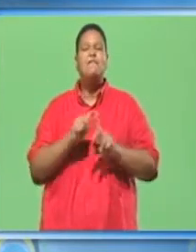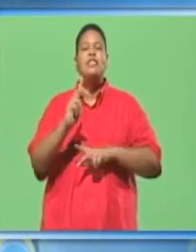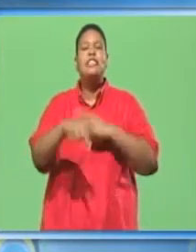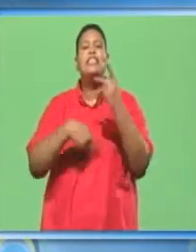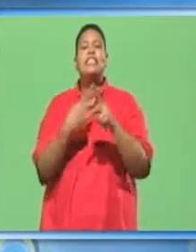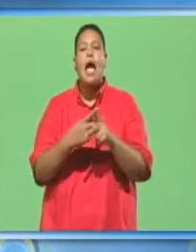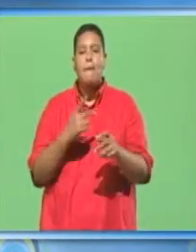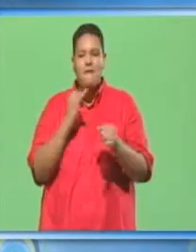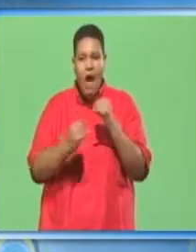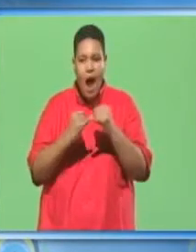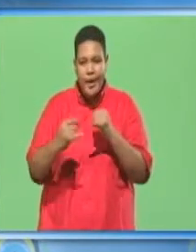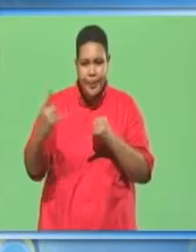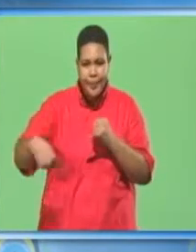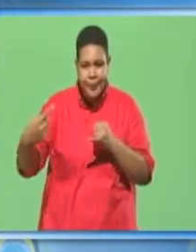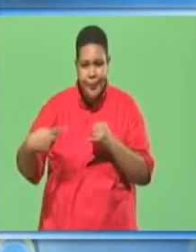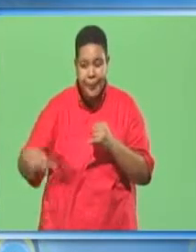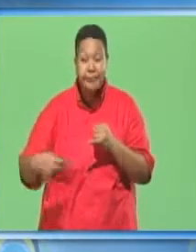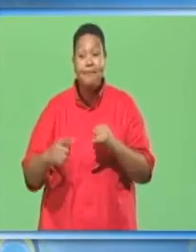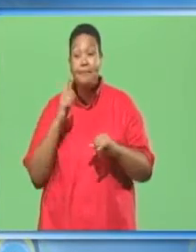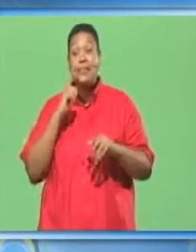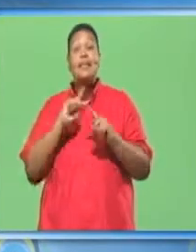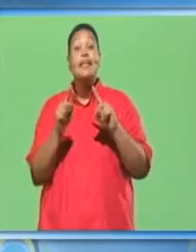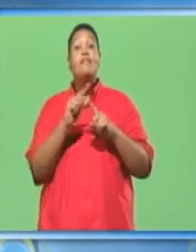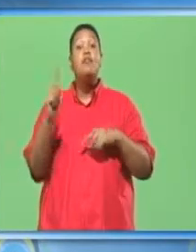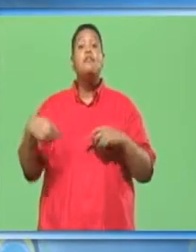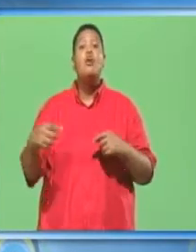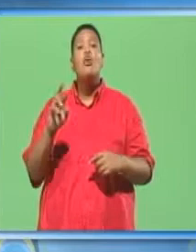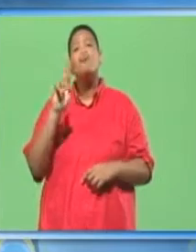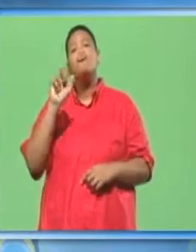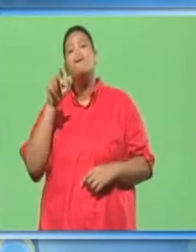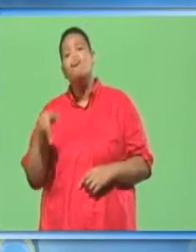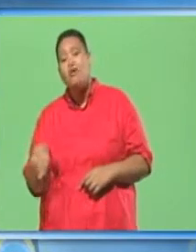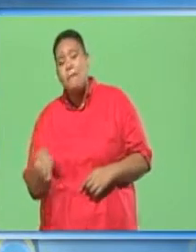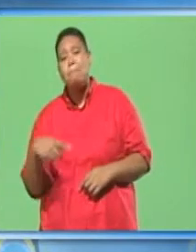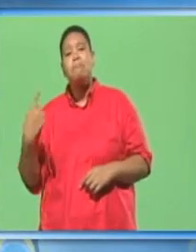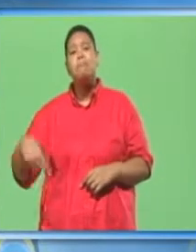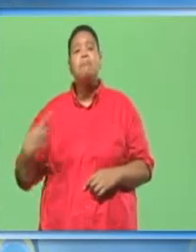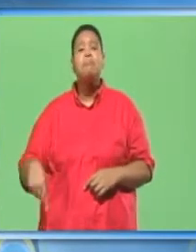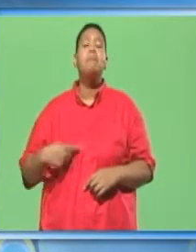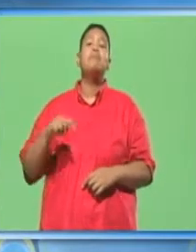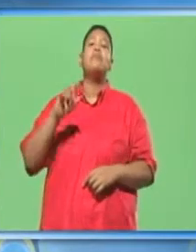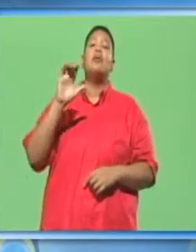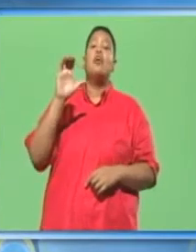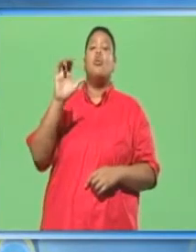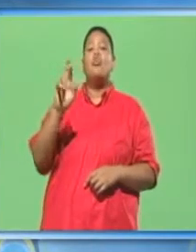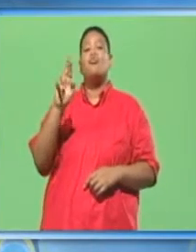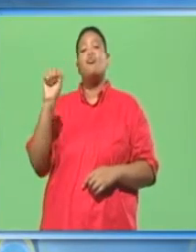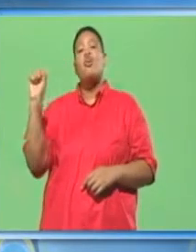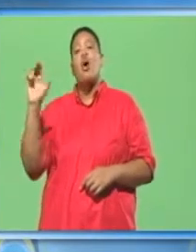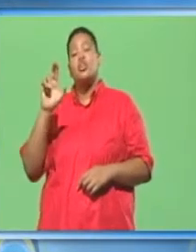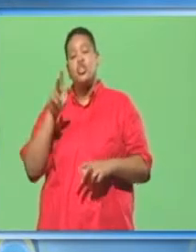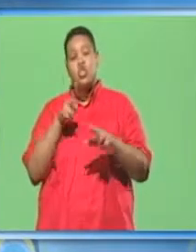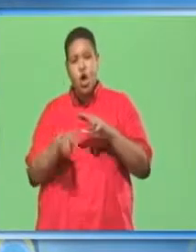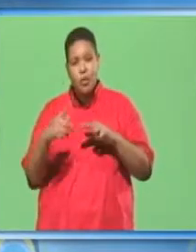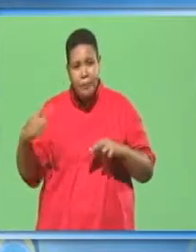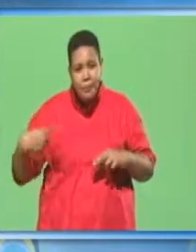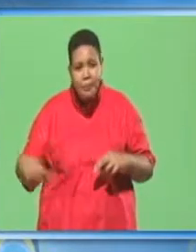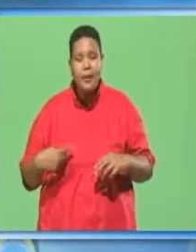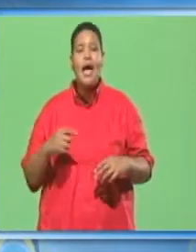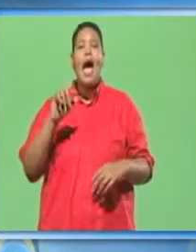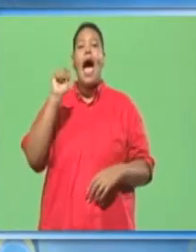blades. Main types of blades include rip blade, crosscut blade, anti-kickback blade, and combination